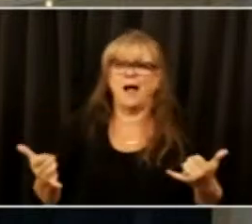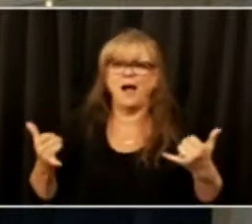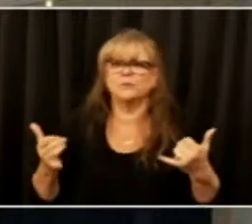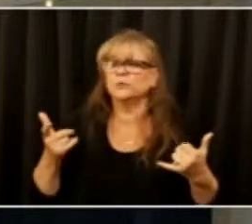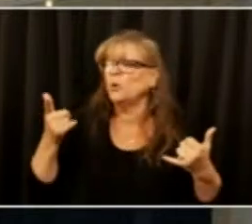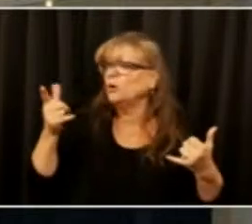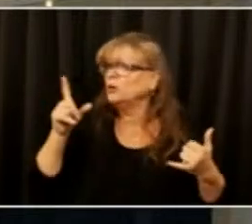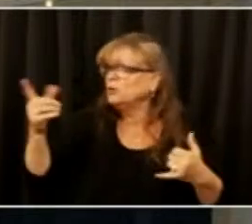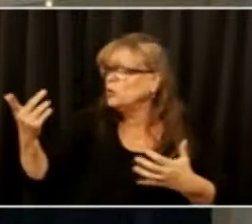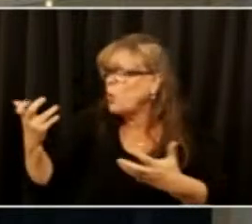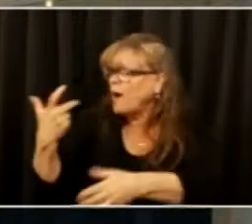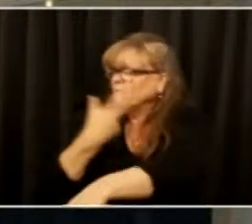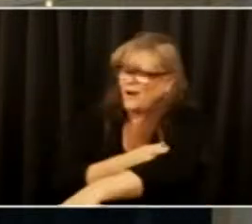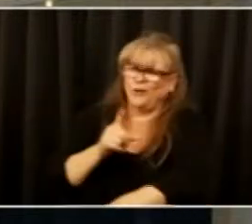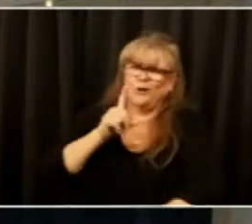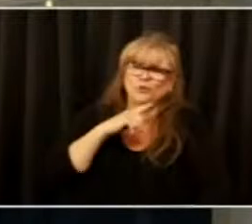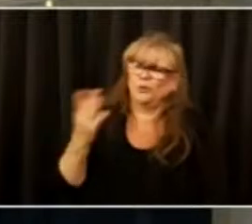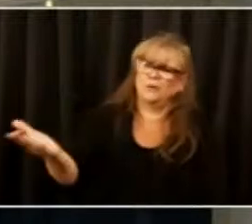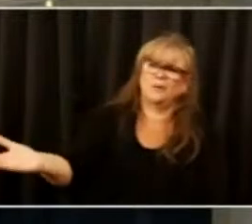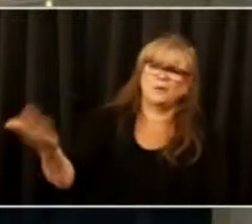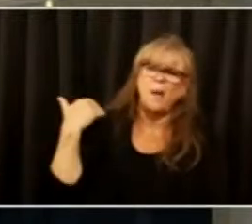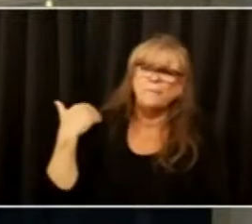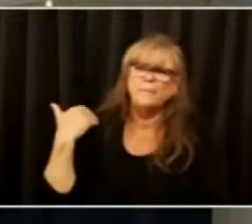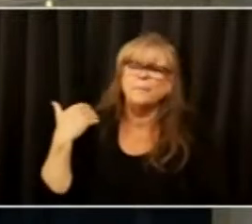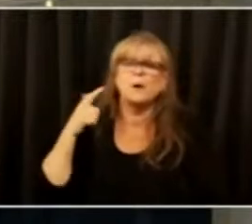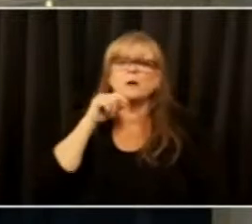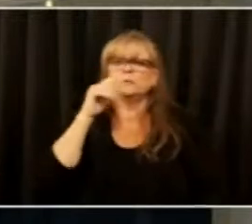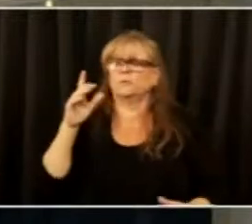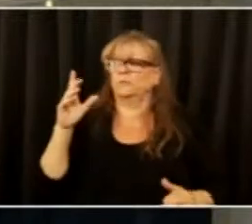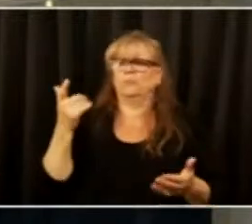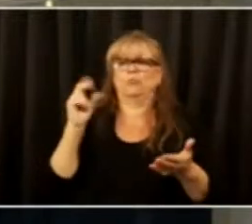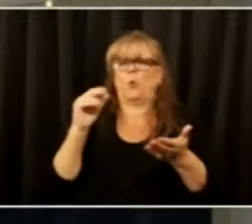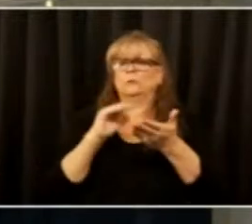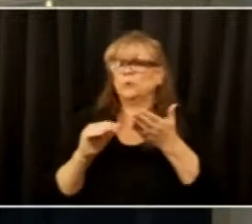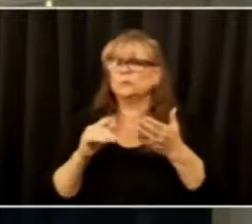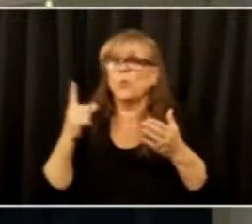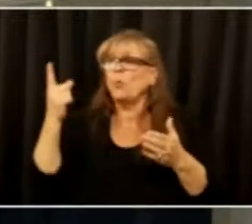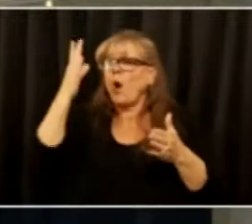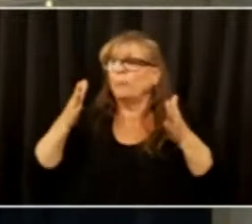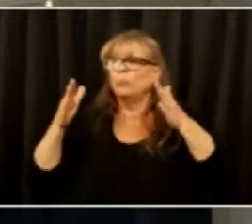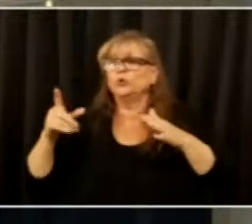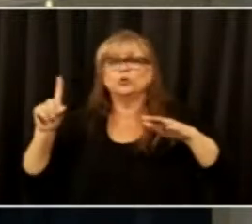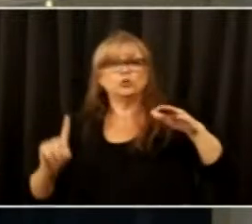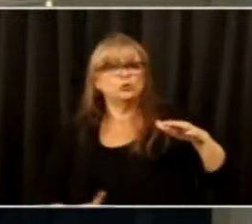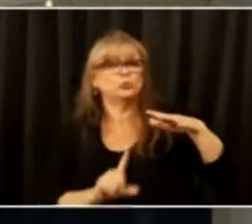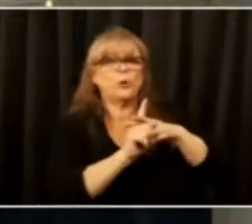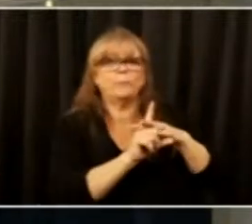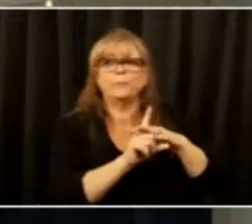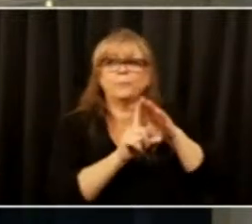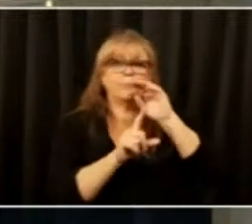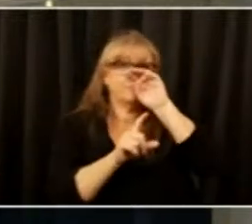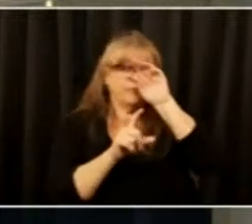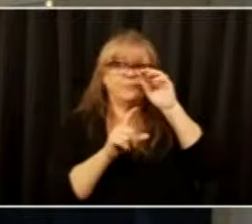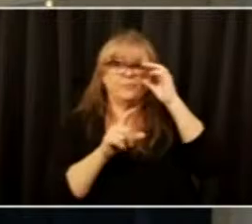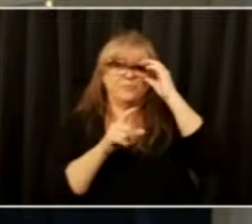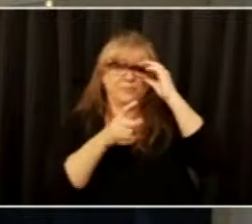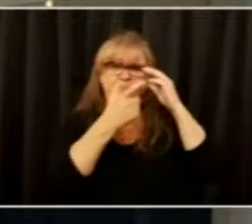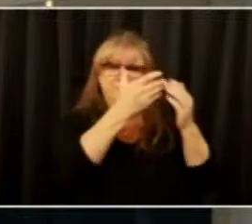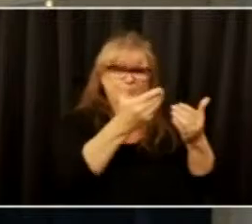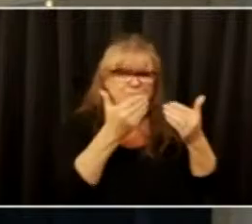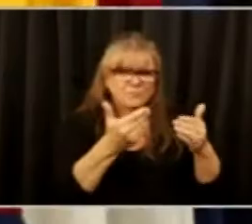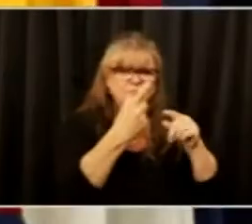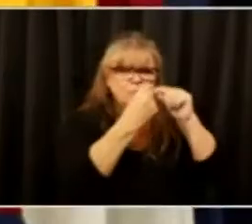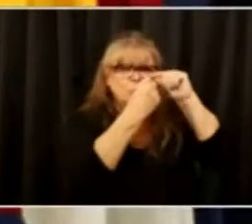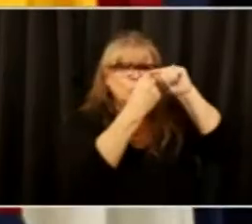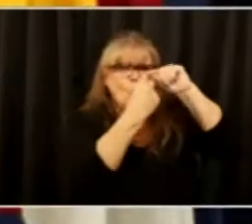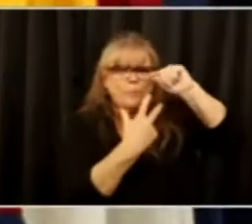as an excuse. Meaning if there's one person that shows up to a small clinic, they should puncture the vial to